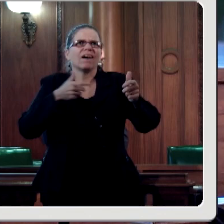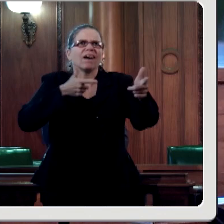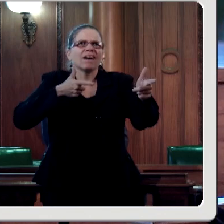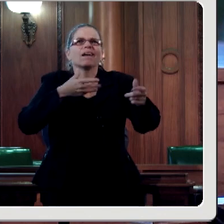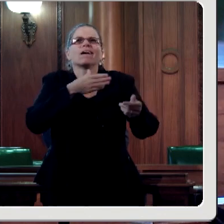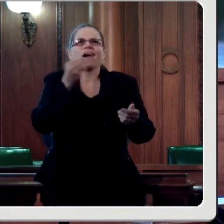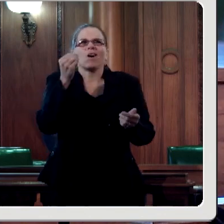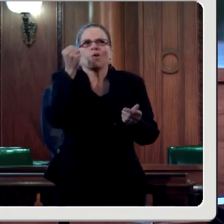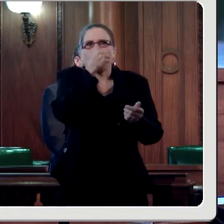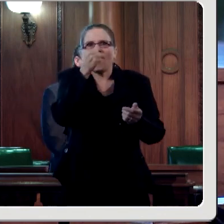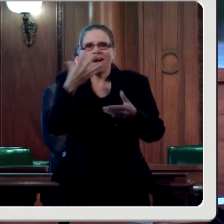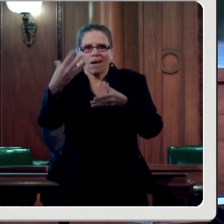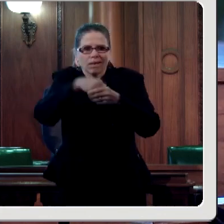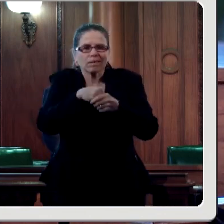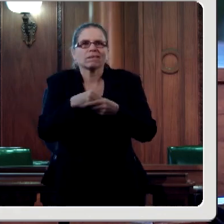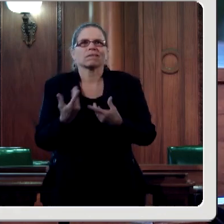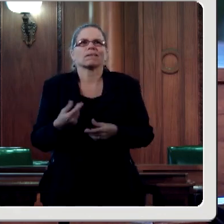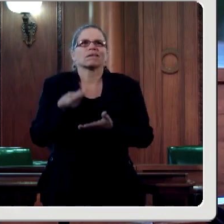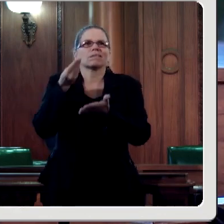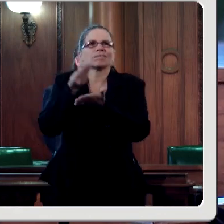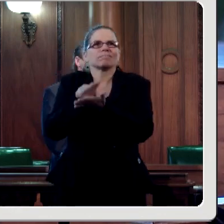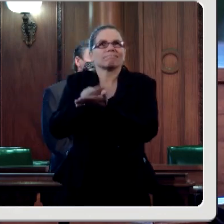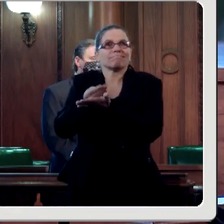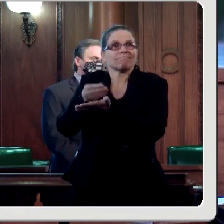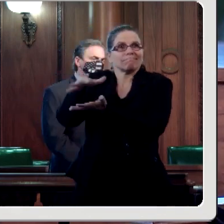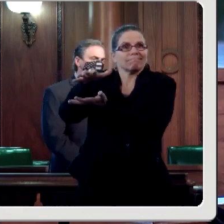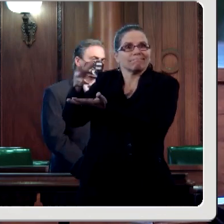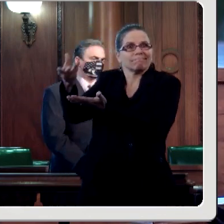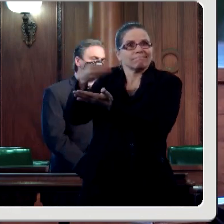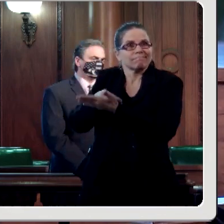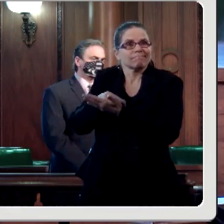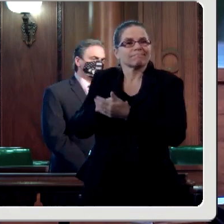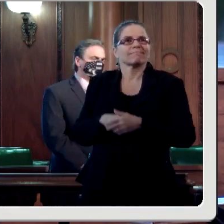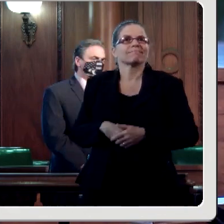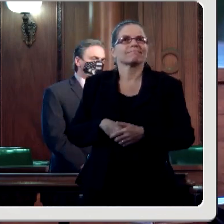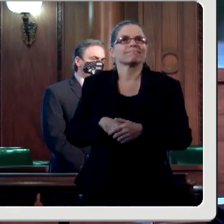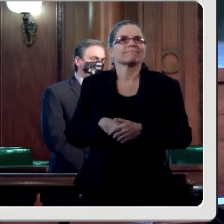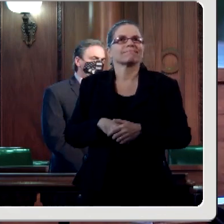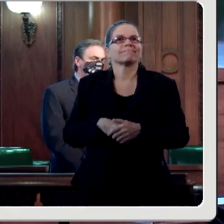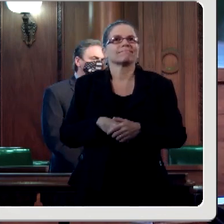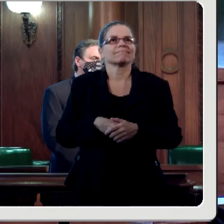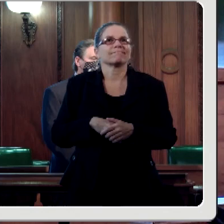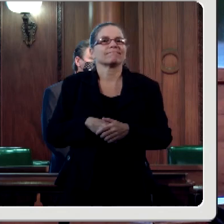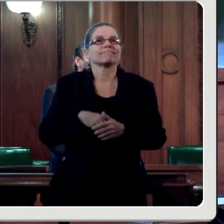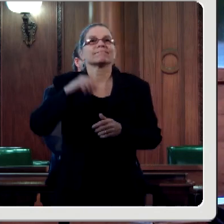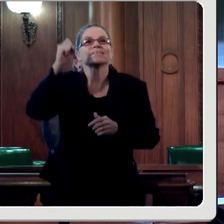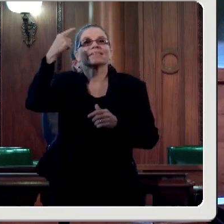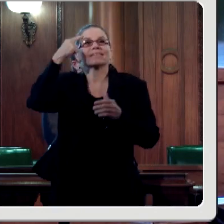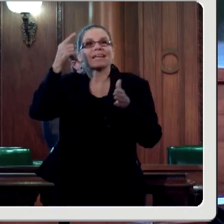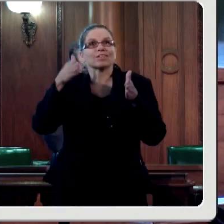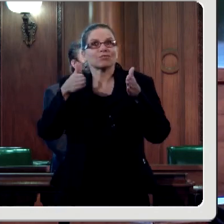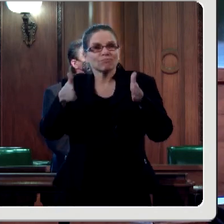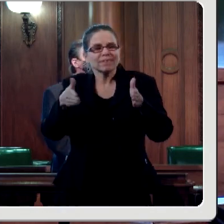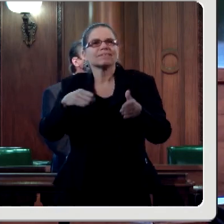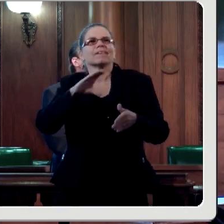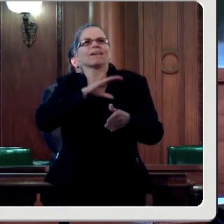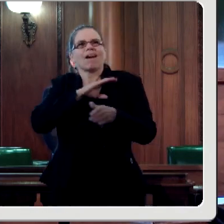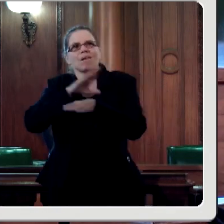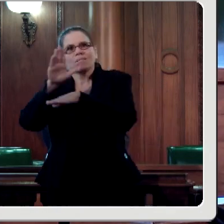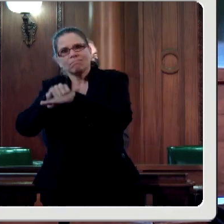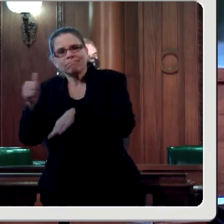officers responded to a disturbance at Holiday Inn Express on State Street with a gun involved. Recovered again a large capacity firearm